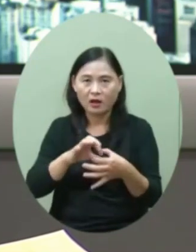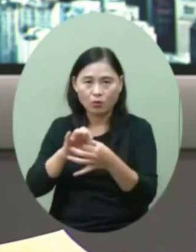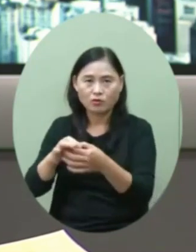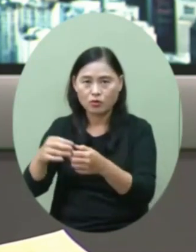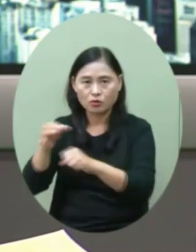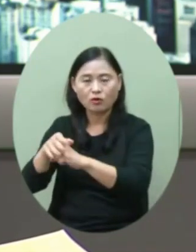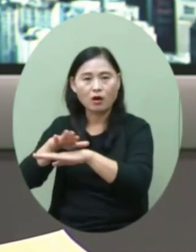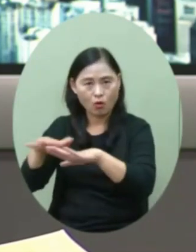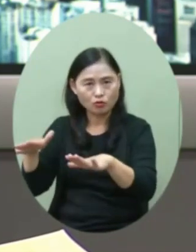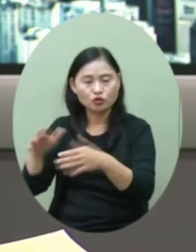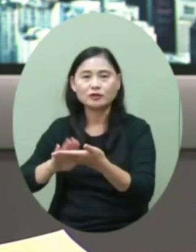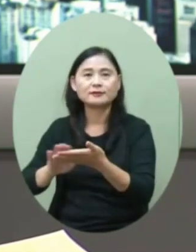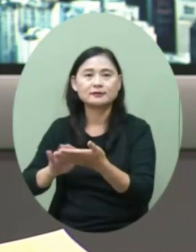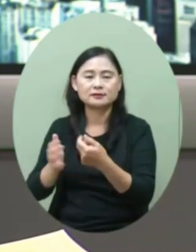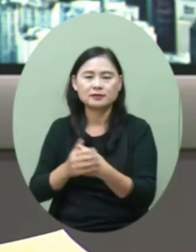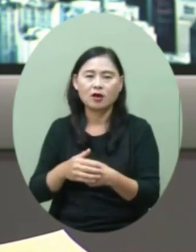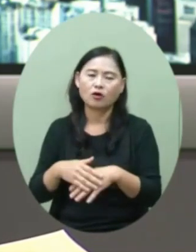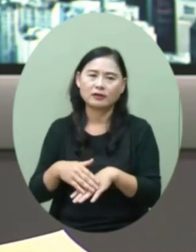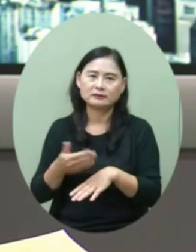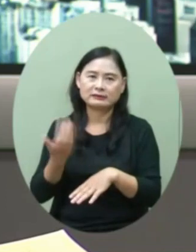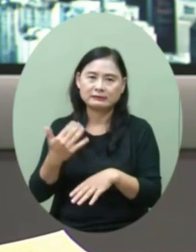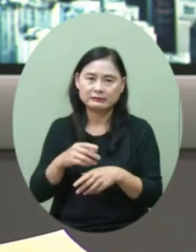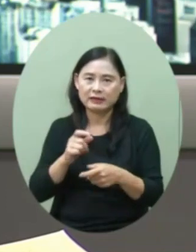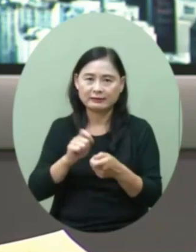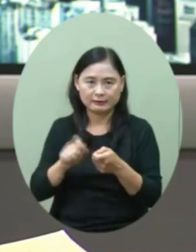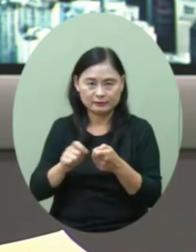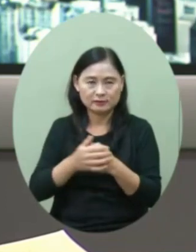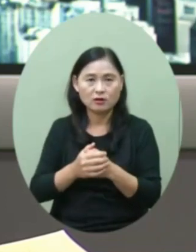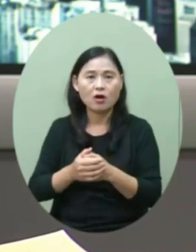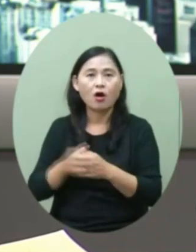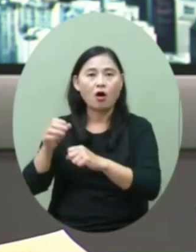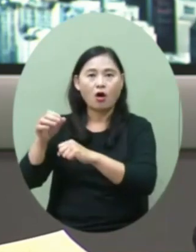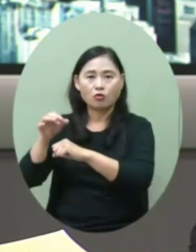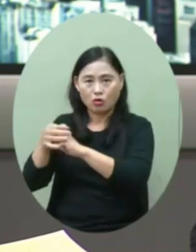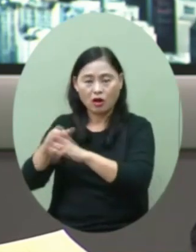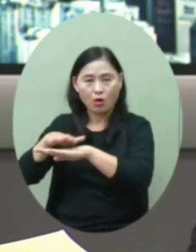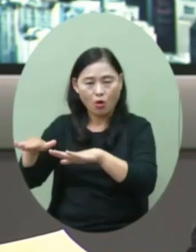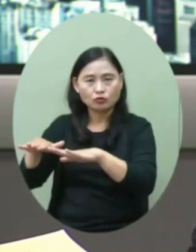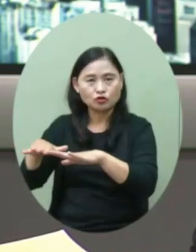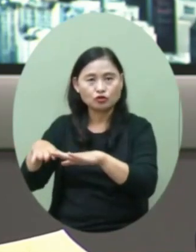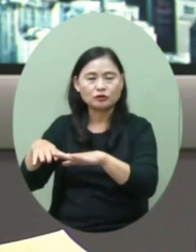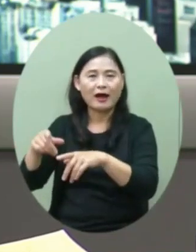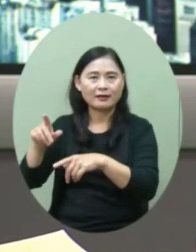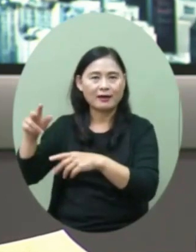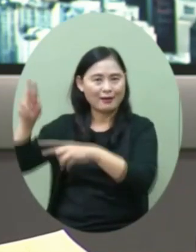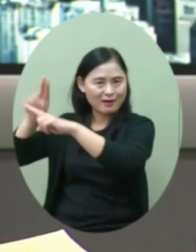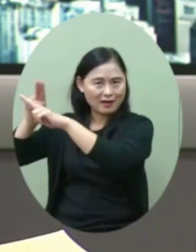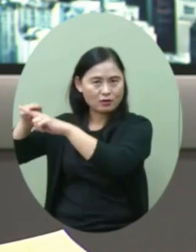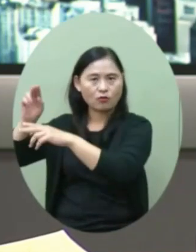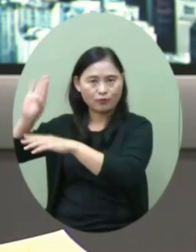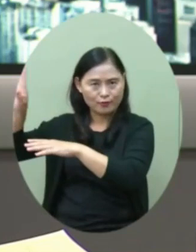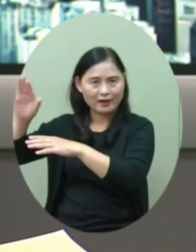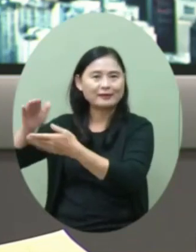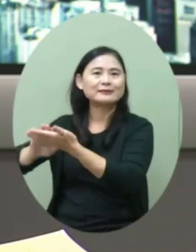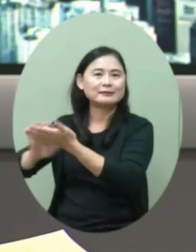in relation to national security, and we kept saying this from the outset. National security is a responsibility of